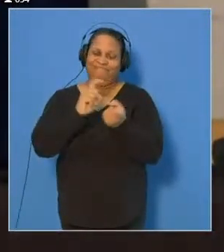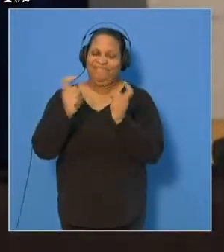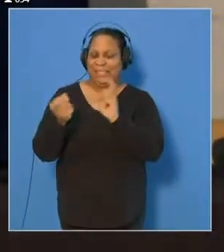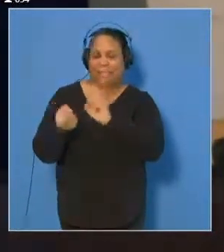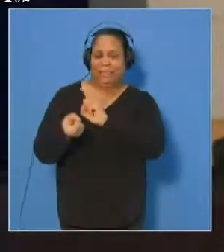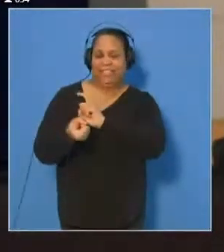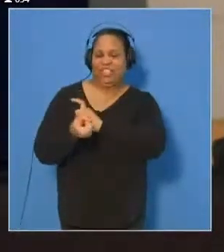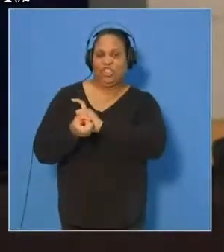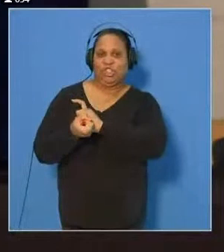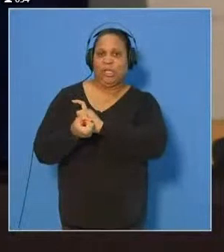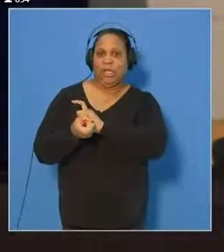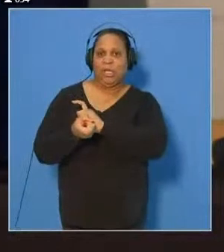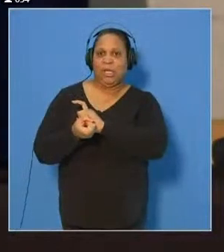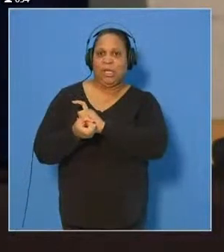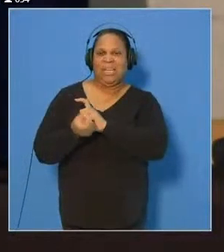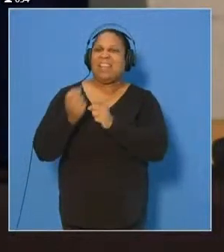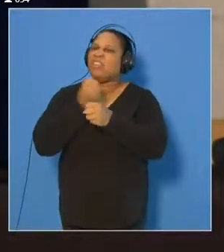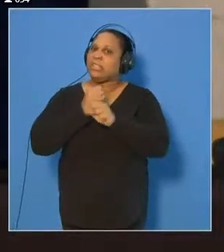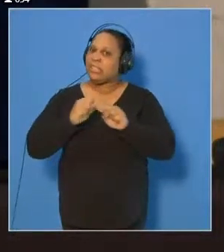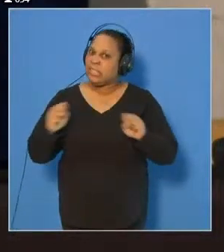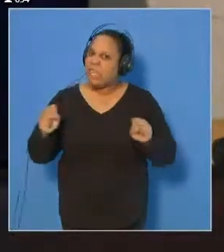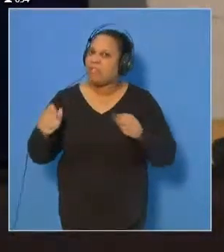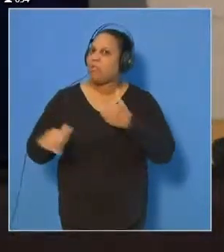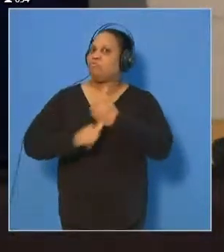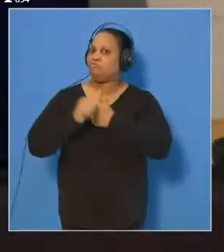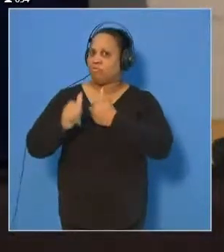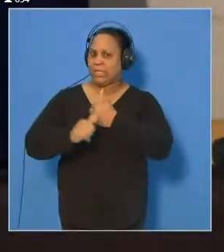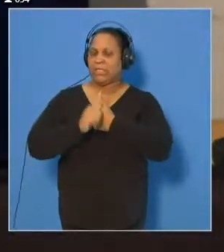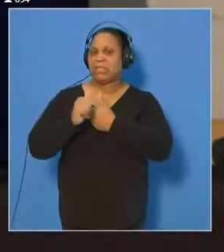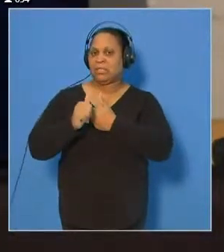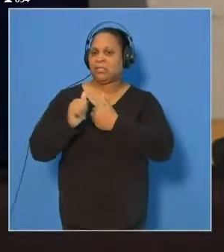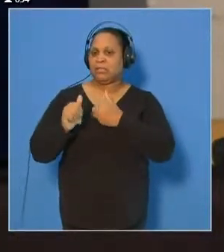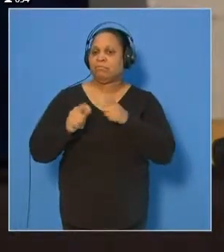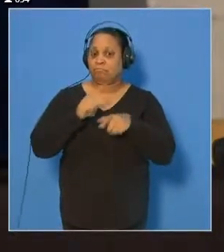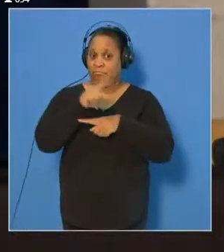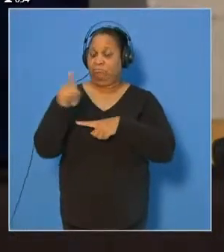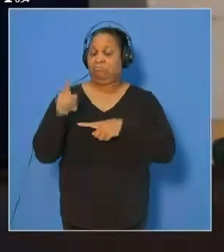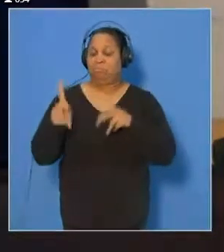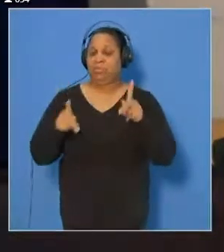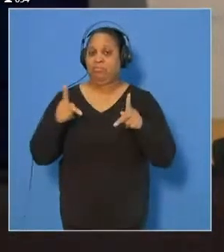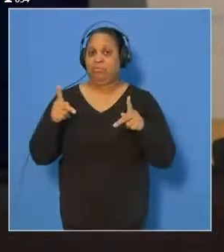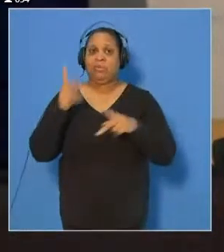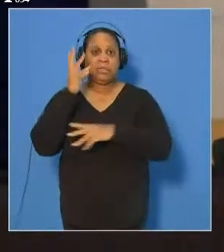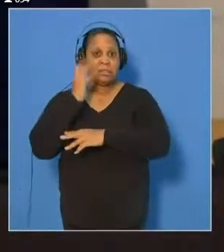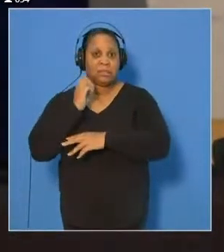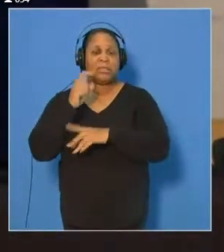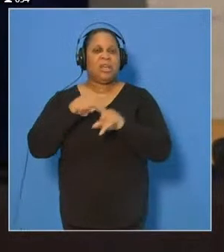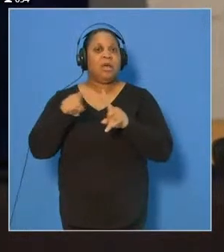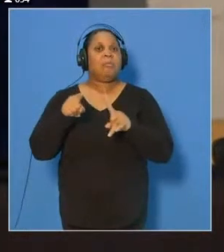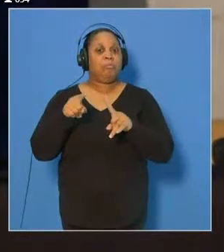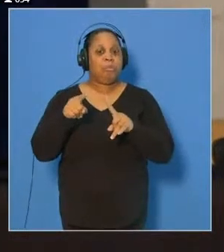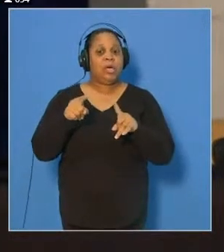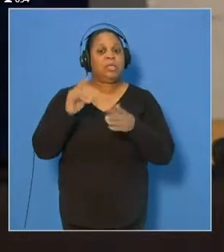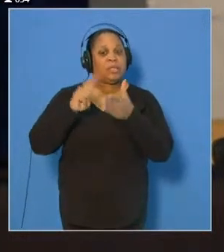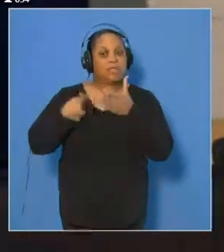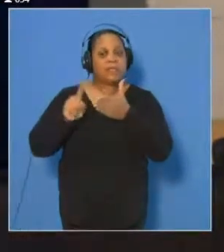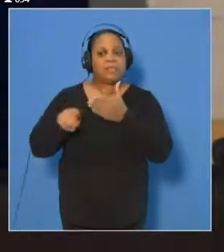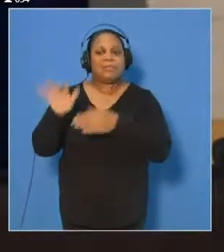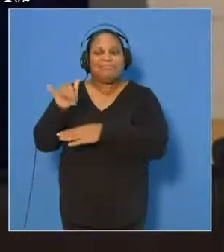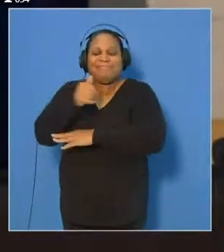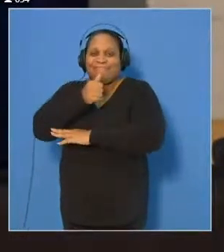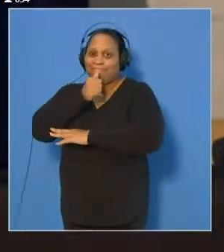change the safety or the risk that people have. So the investigation has to proceed, and that is private.